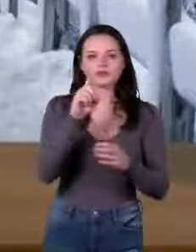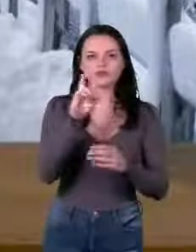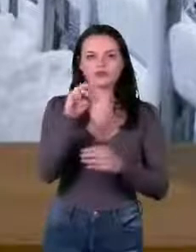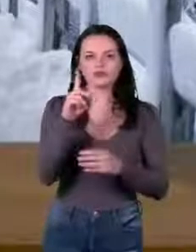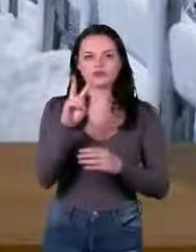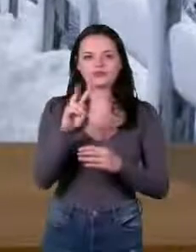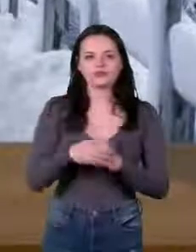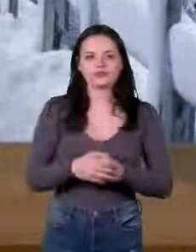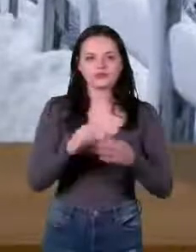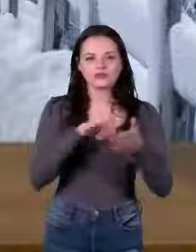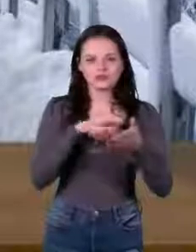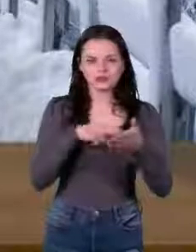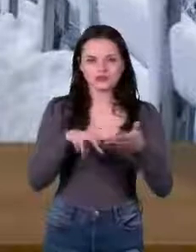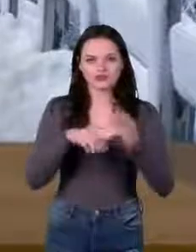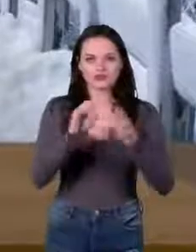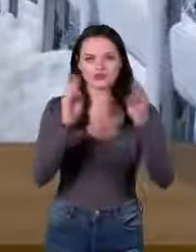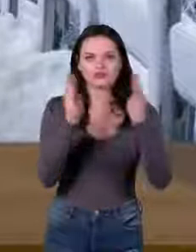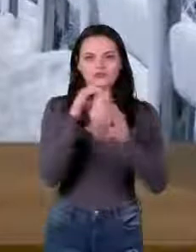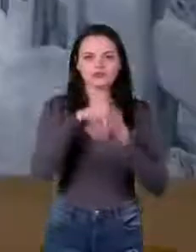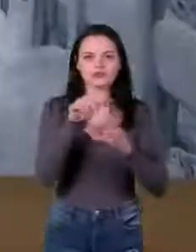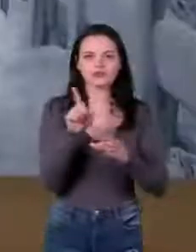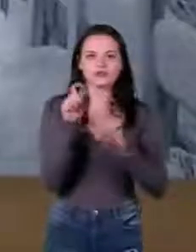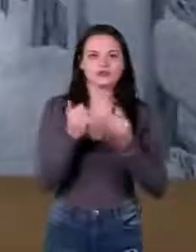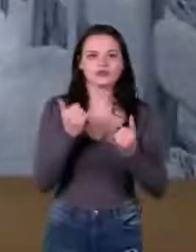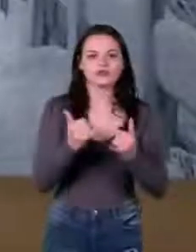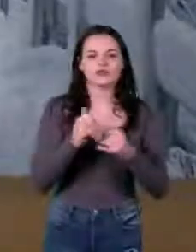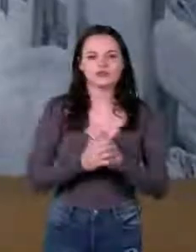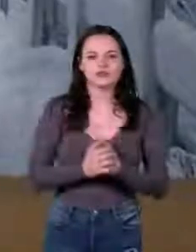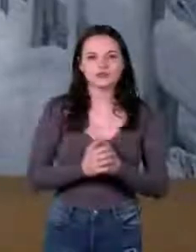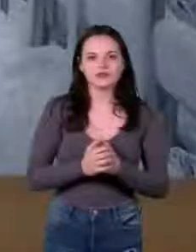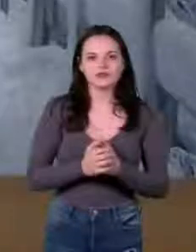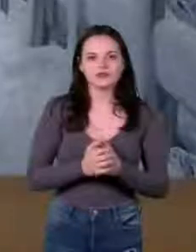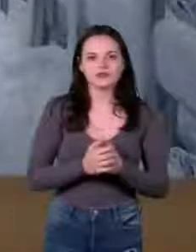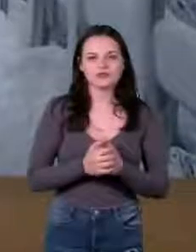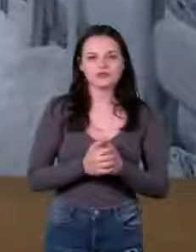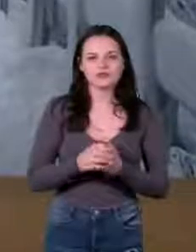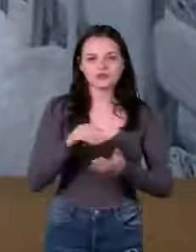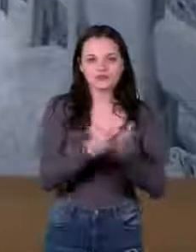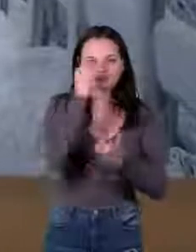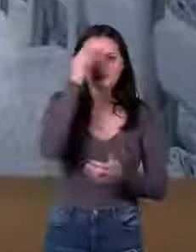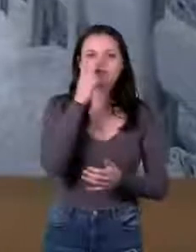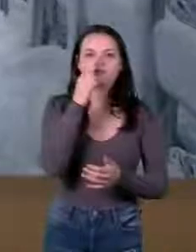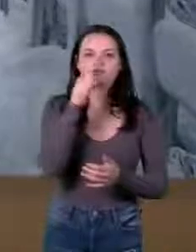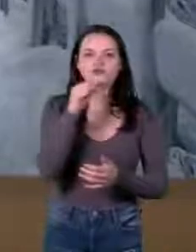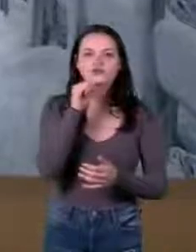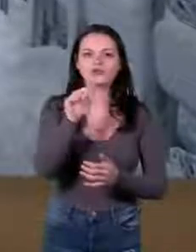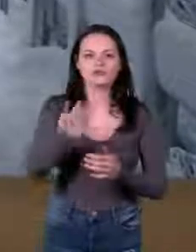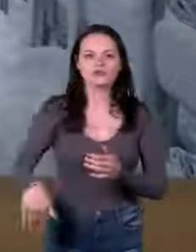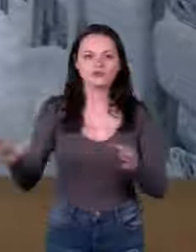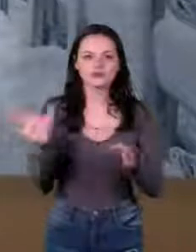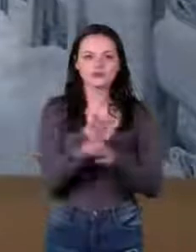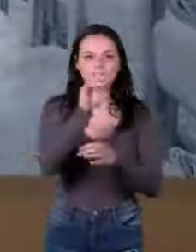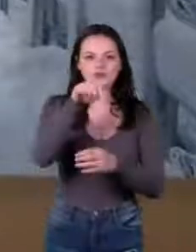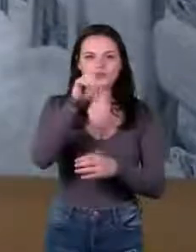also be a Reading Olympics meeting after school today in the library. Students who have not yet received their PSAT materials should stop in the counseling office